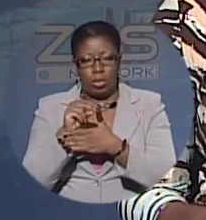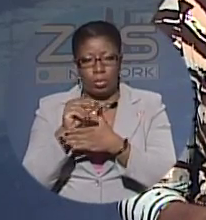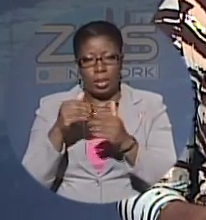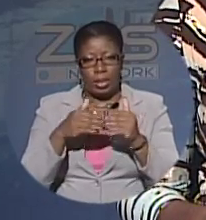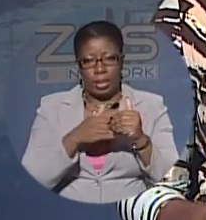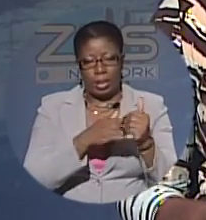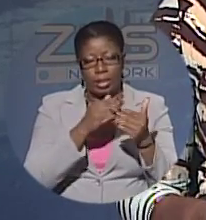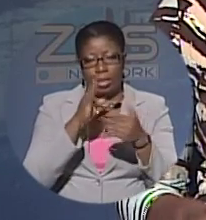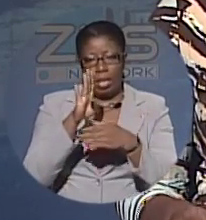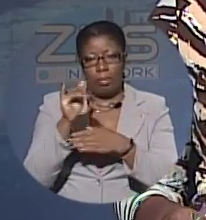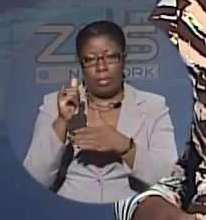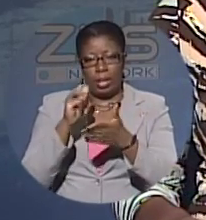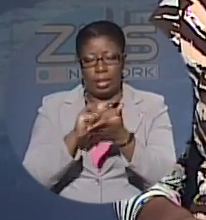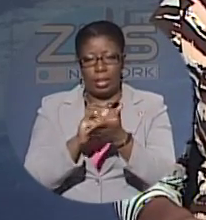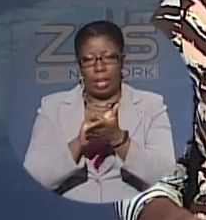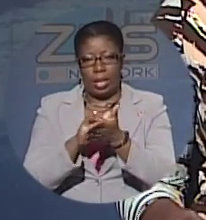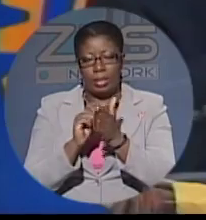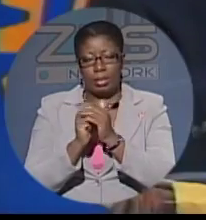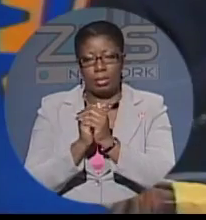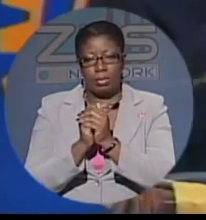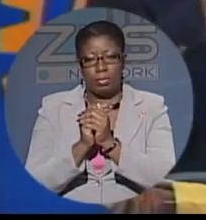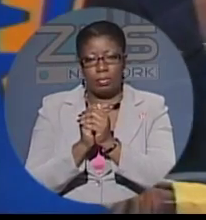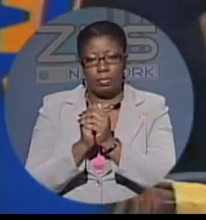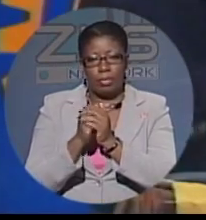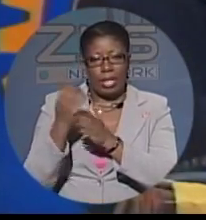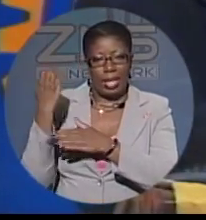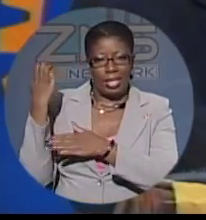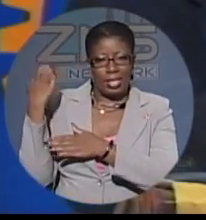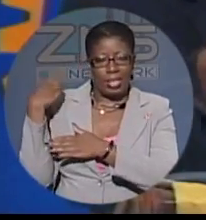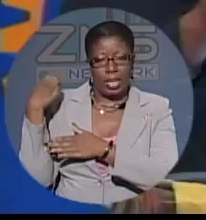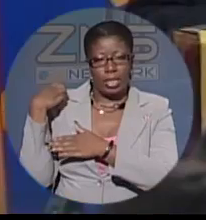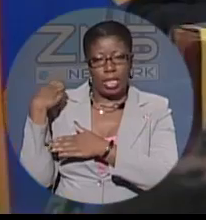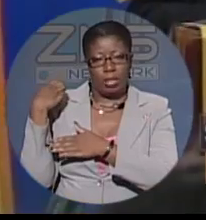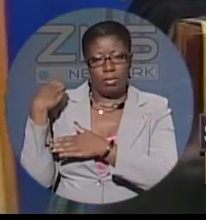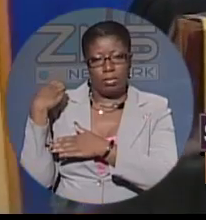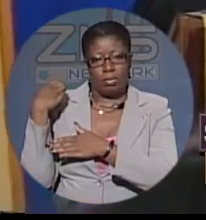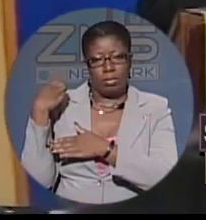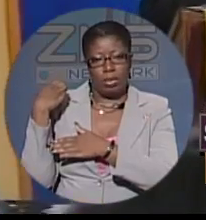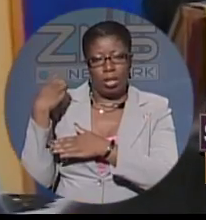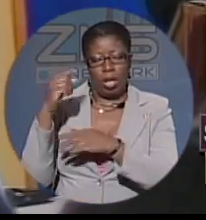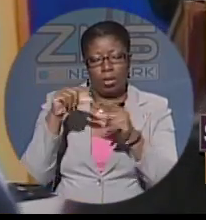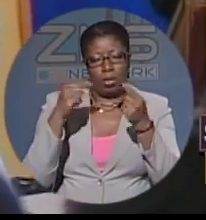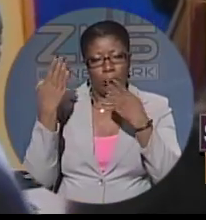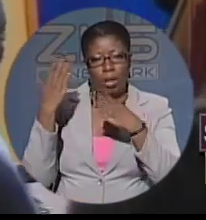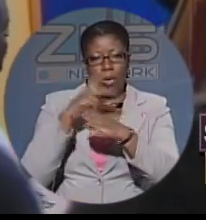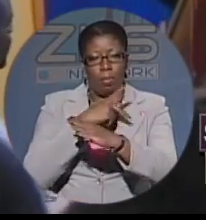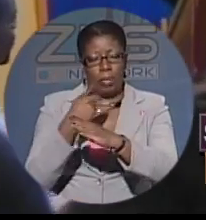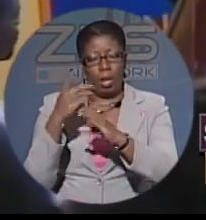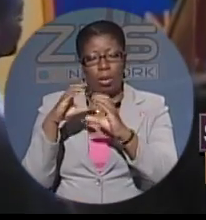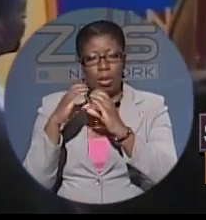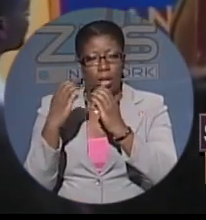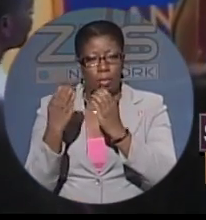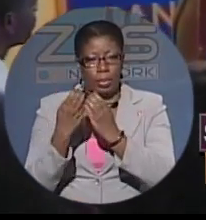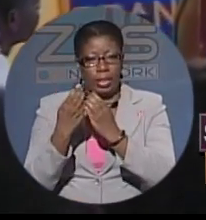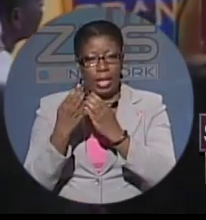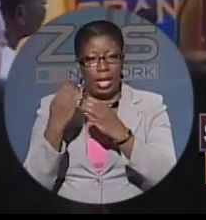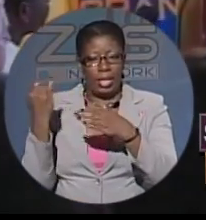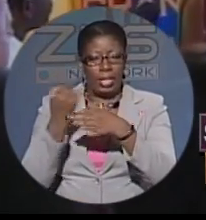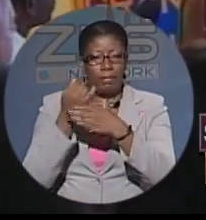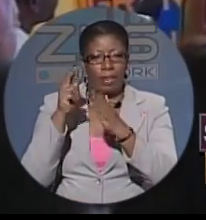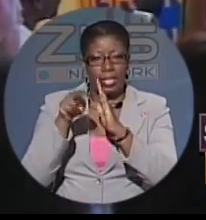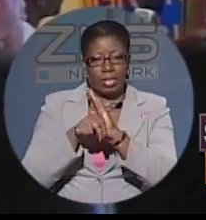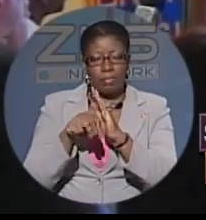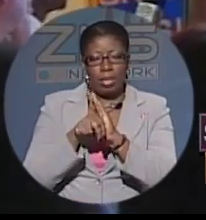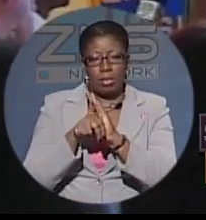those recommendations. Executive of the Grand Bahama Power Company and president of Sherrod John Investments, Roger